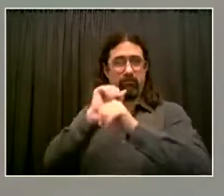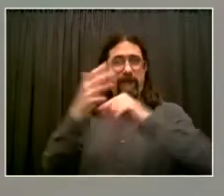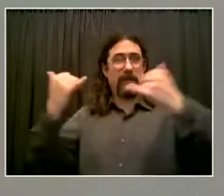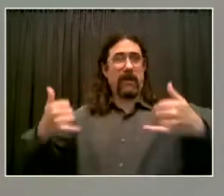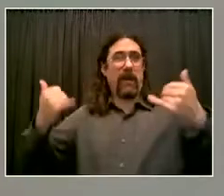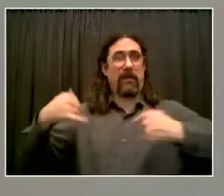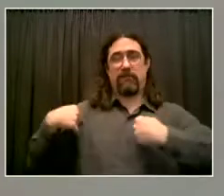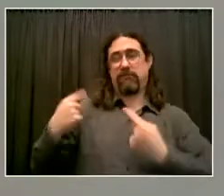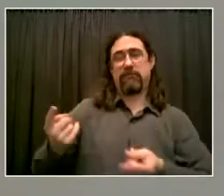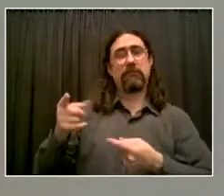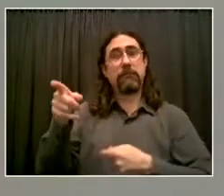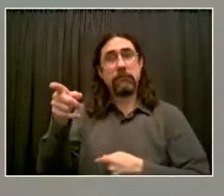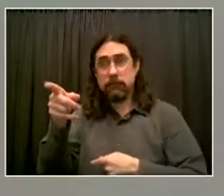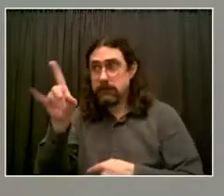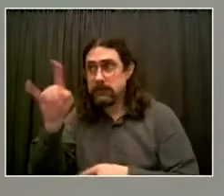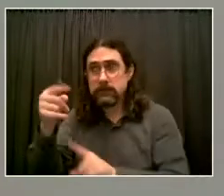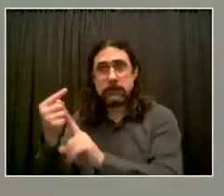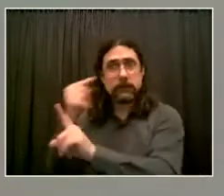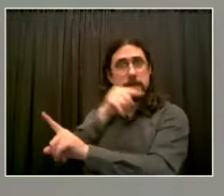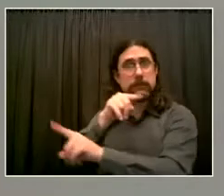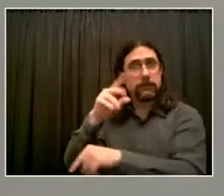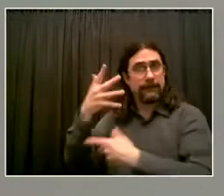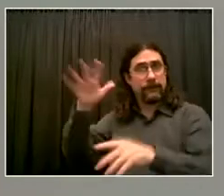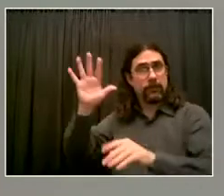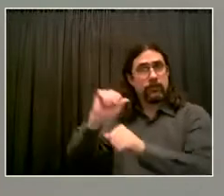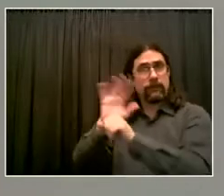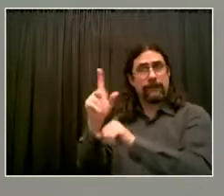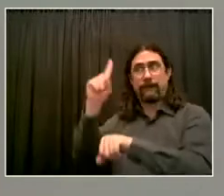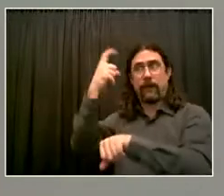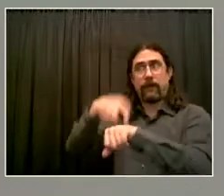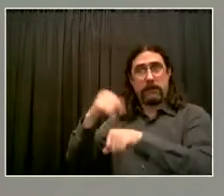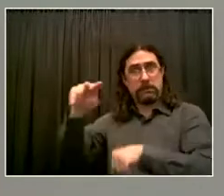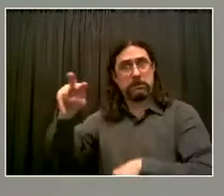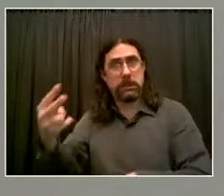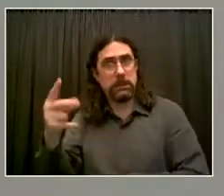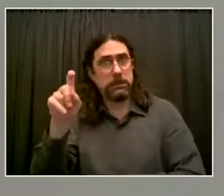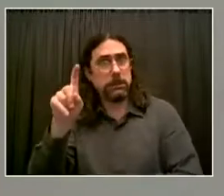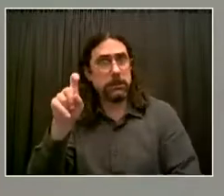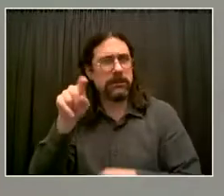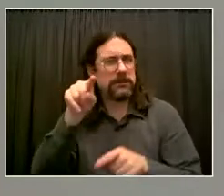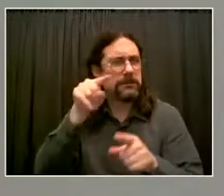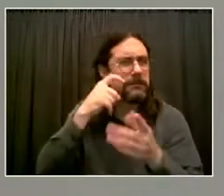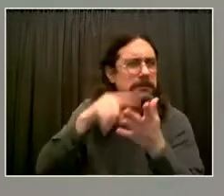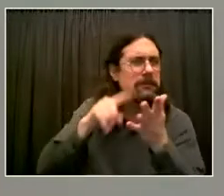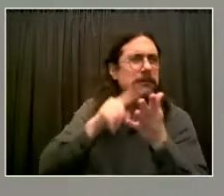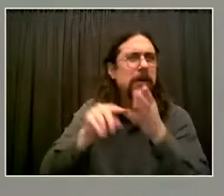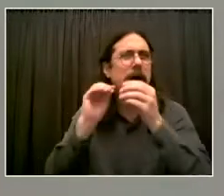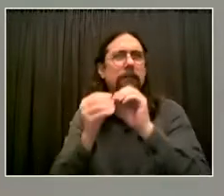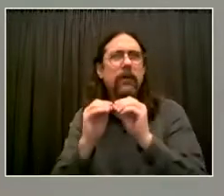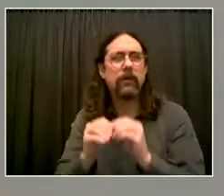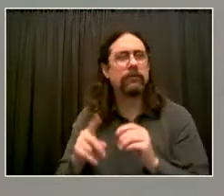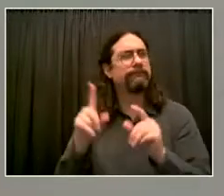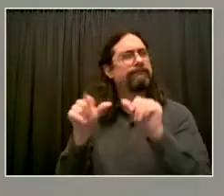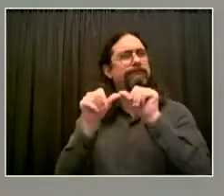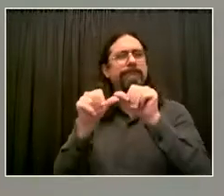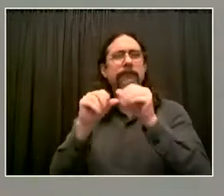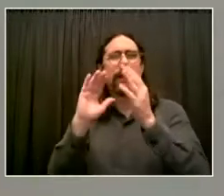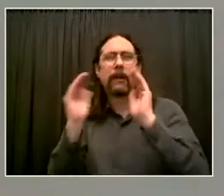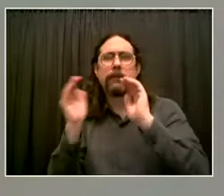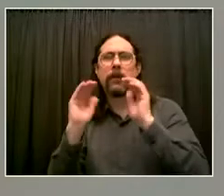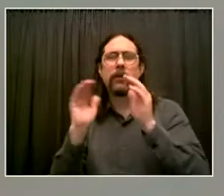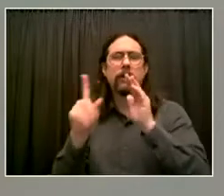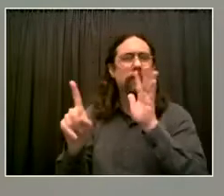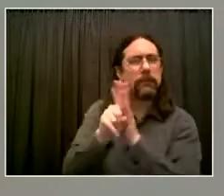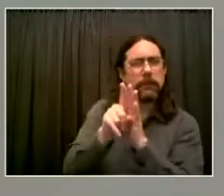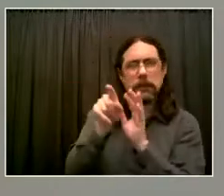that signal in our analyses to date, but it's something we need to continue to analyze because there have been reports from other parts of the world that new variants